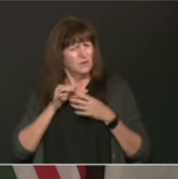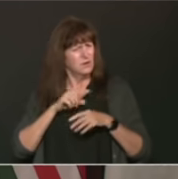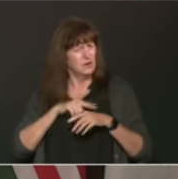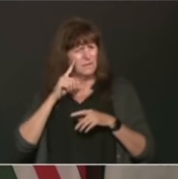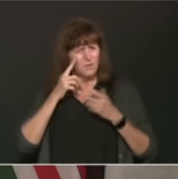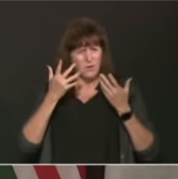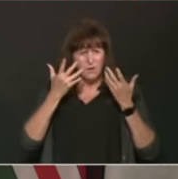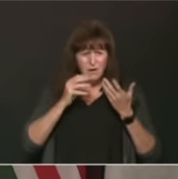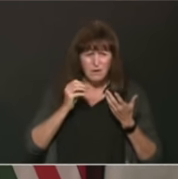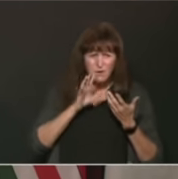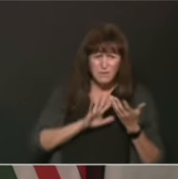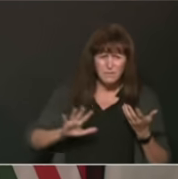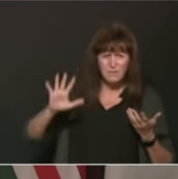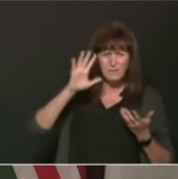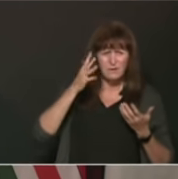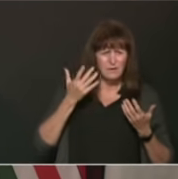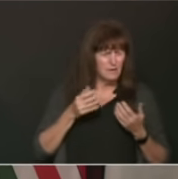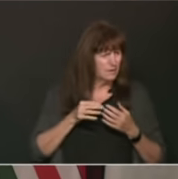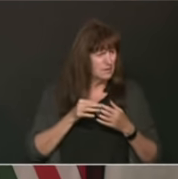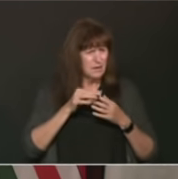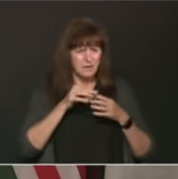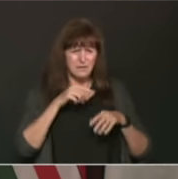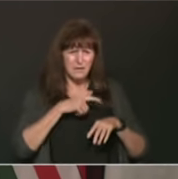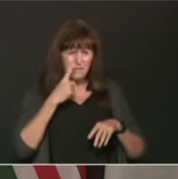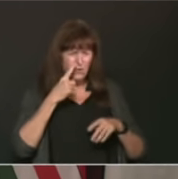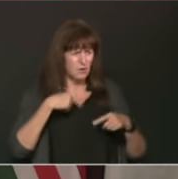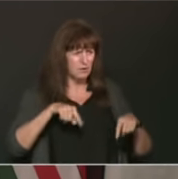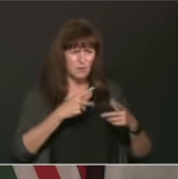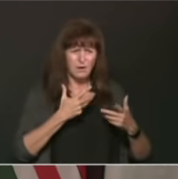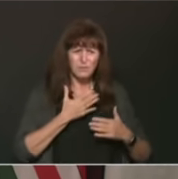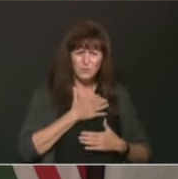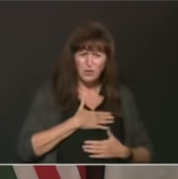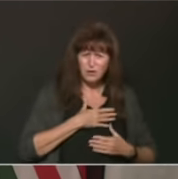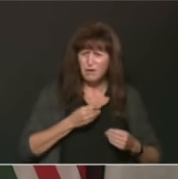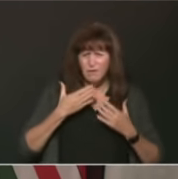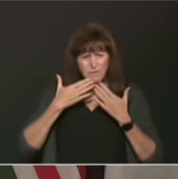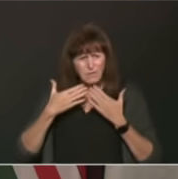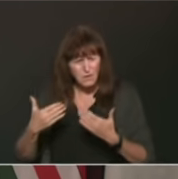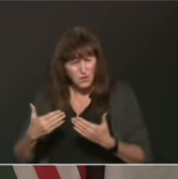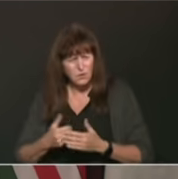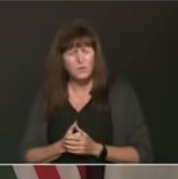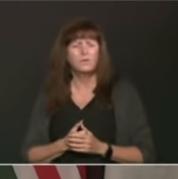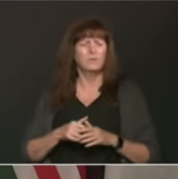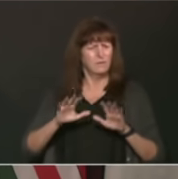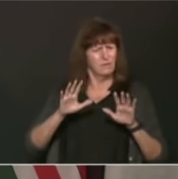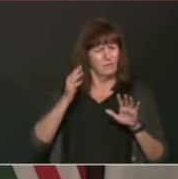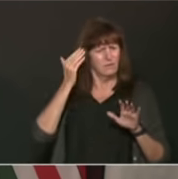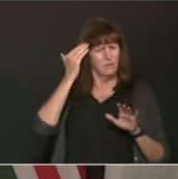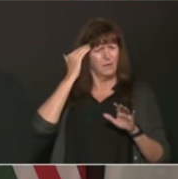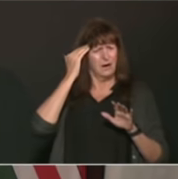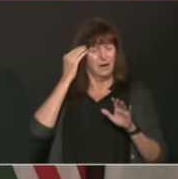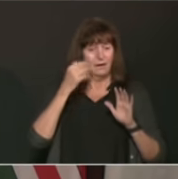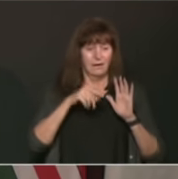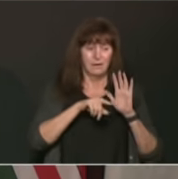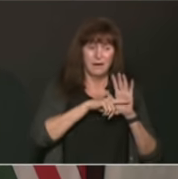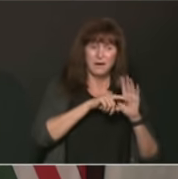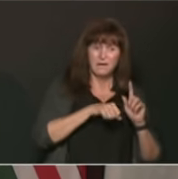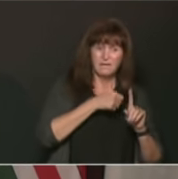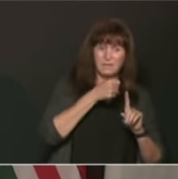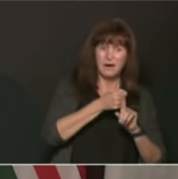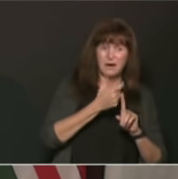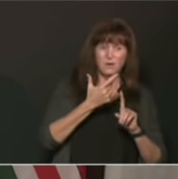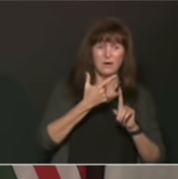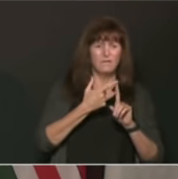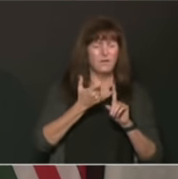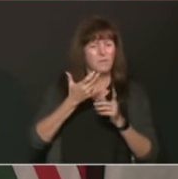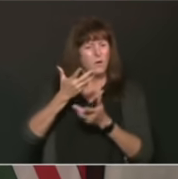gratitude. I am only too aware of the negative impacts and the social isolation can have and the need to spend time with